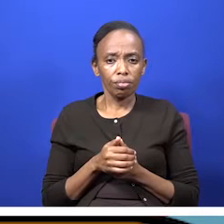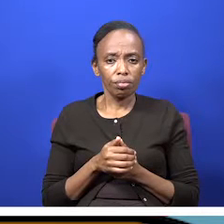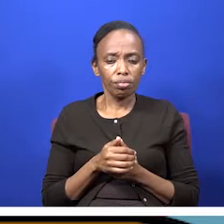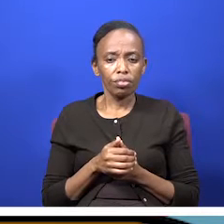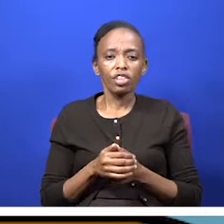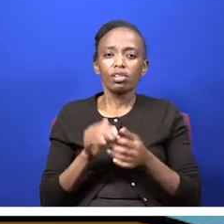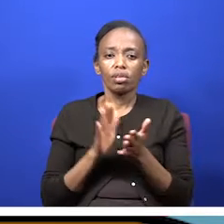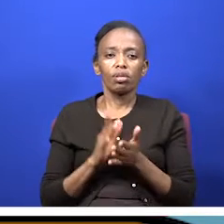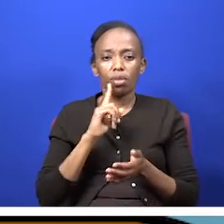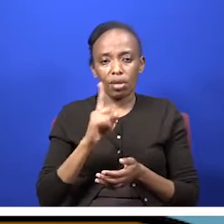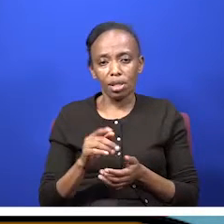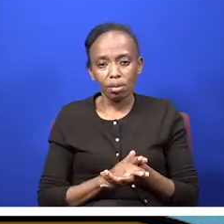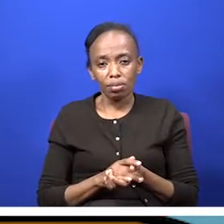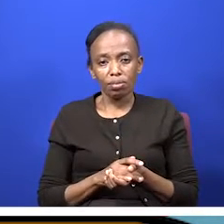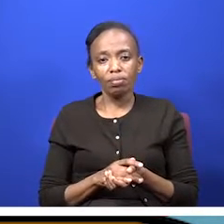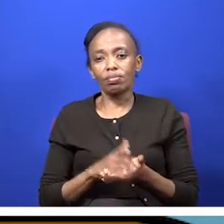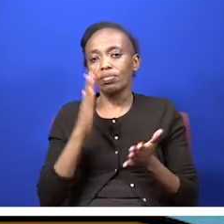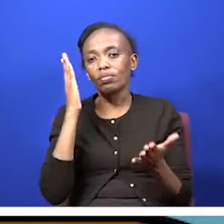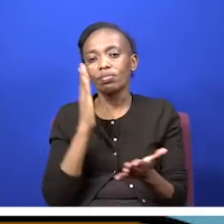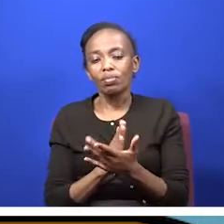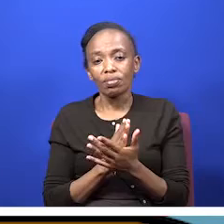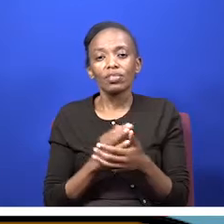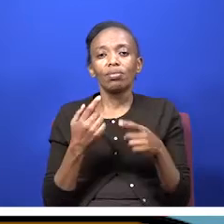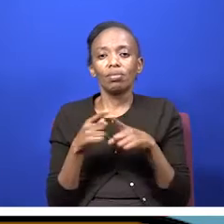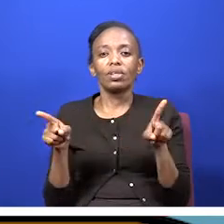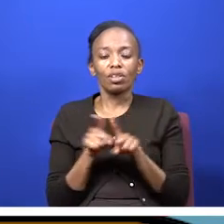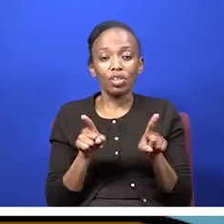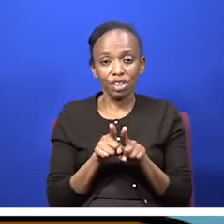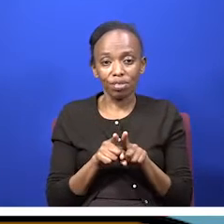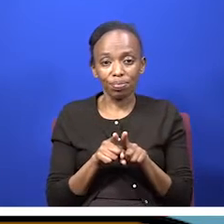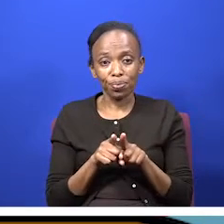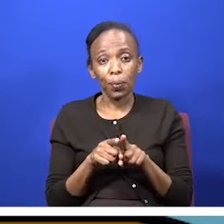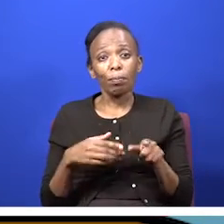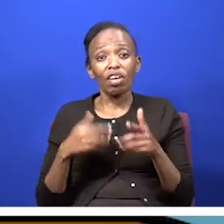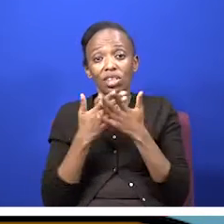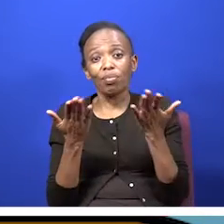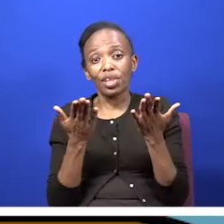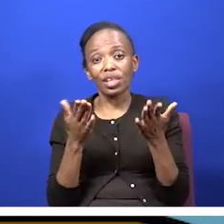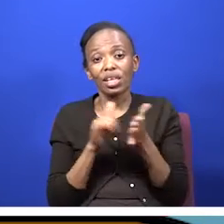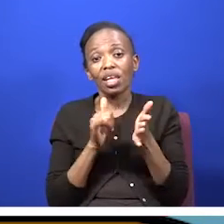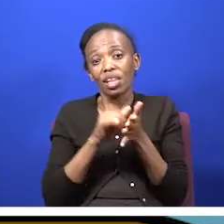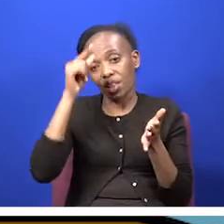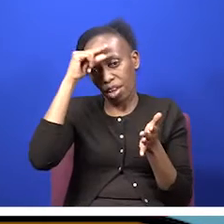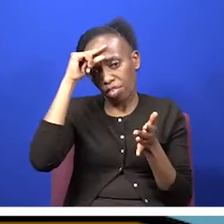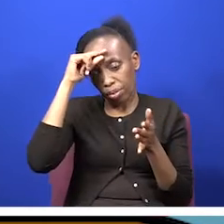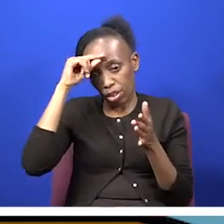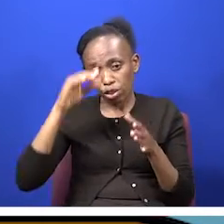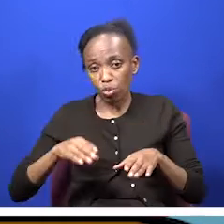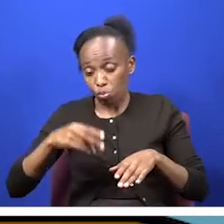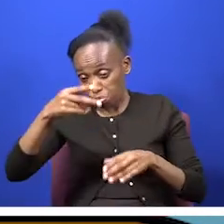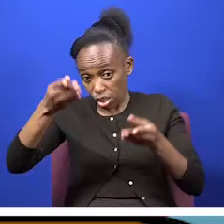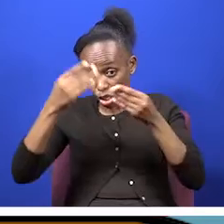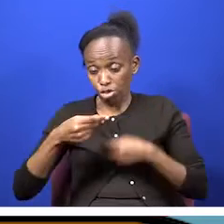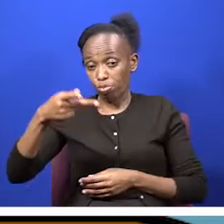To give order. Very true. But also, there are some things that the government